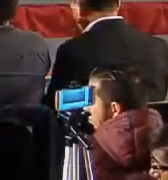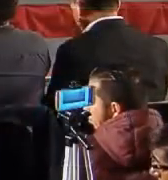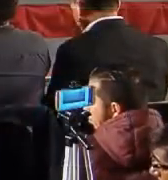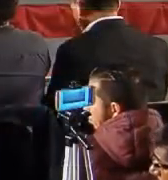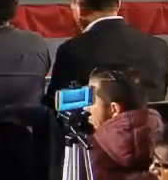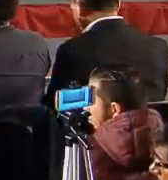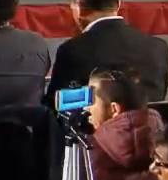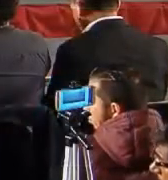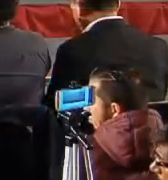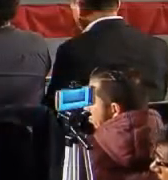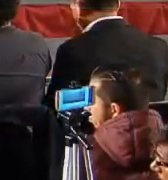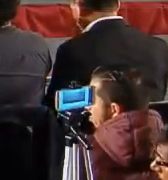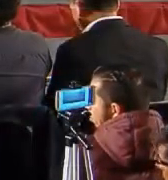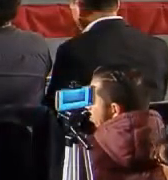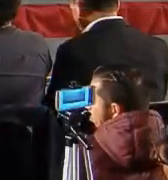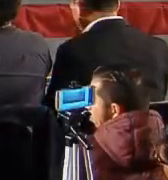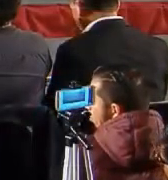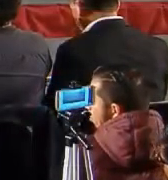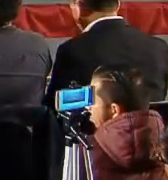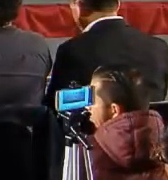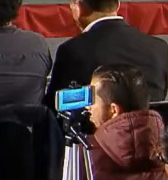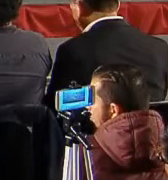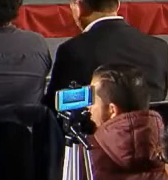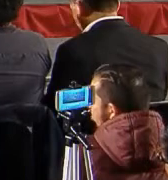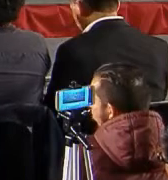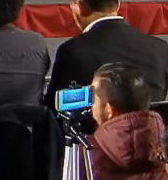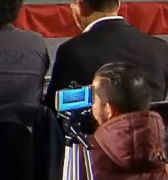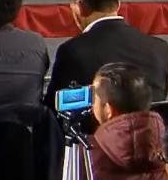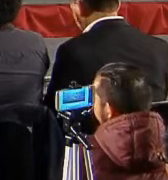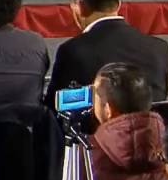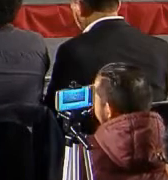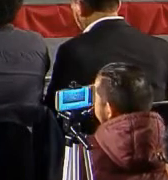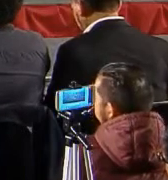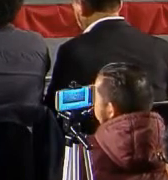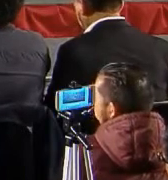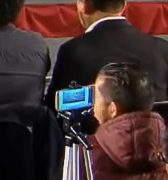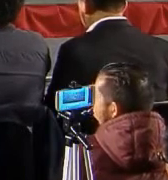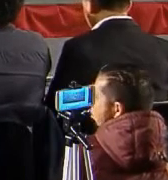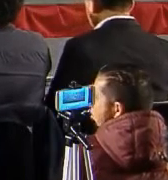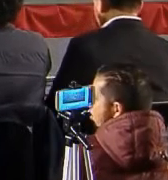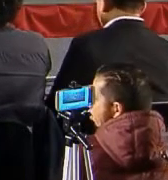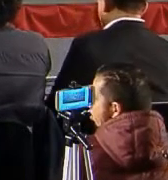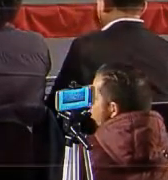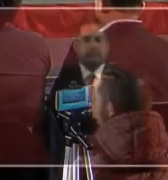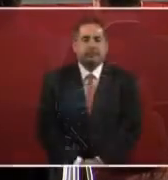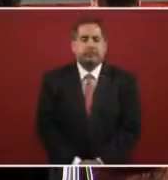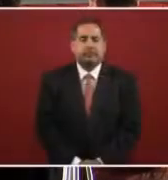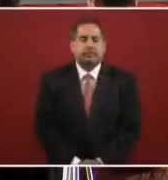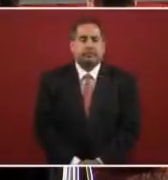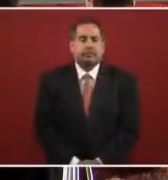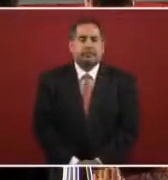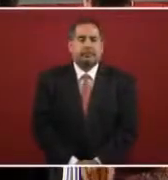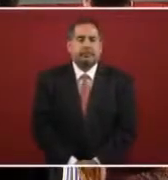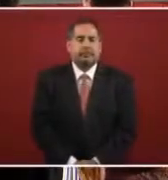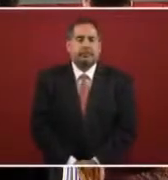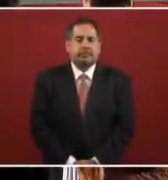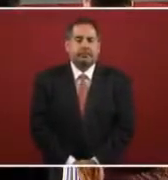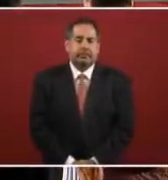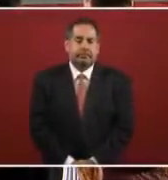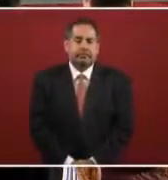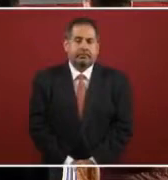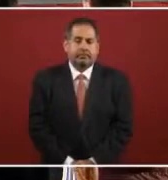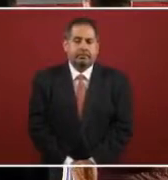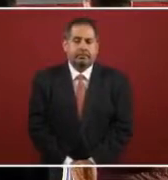given, the participation will begin. So they'll start on the 1st of August to do the